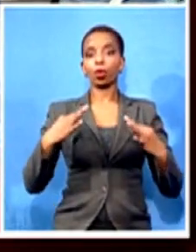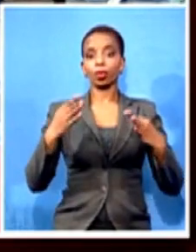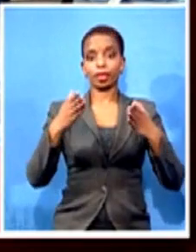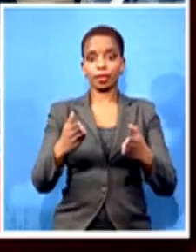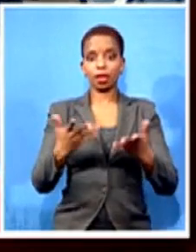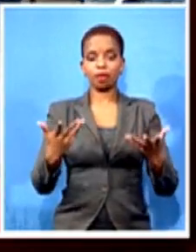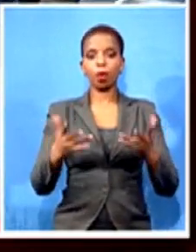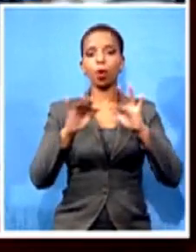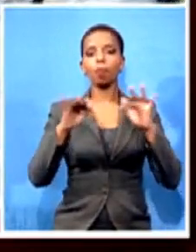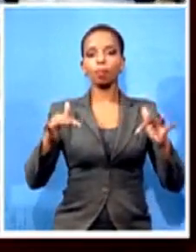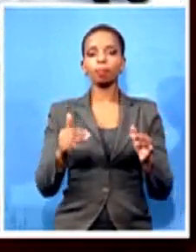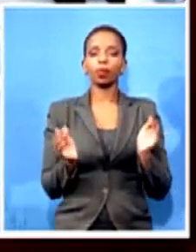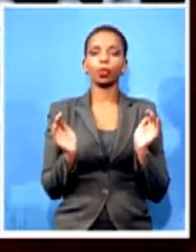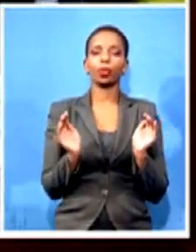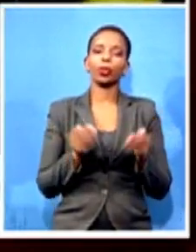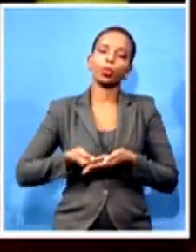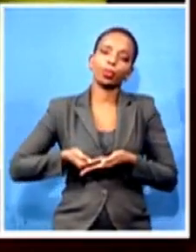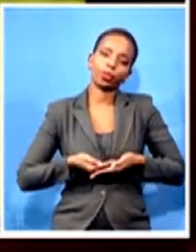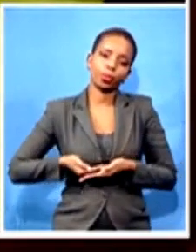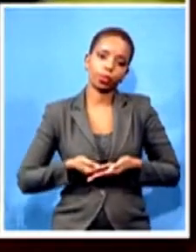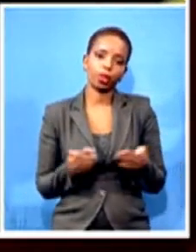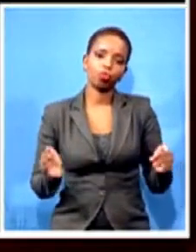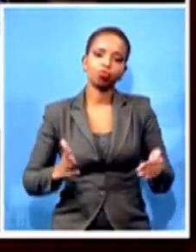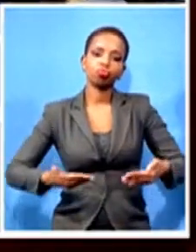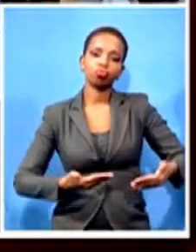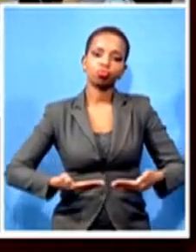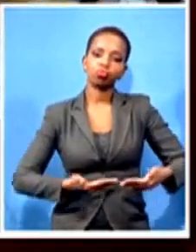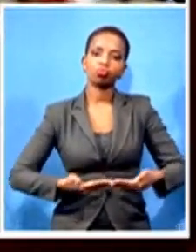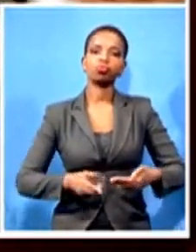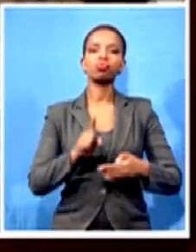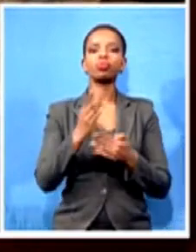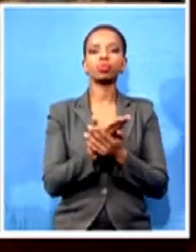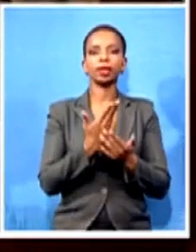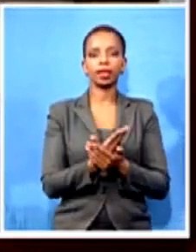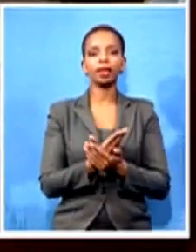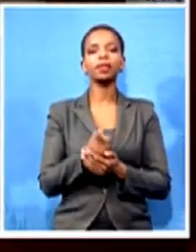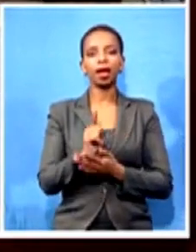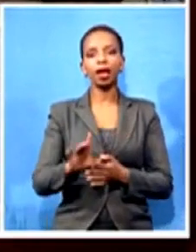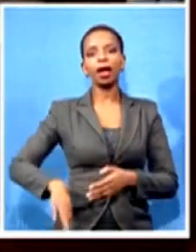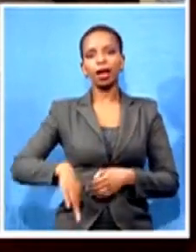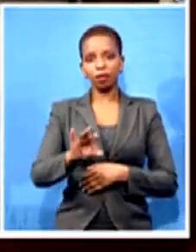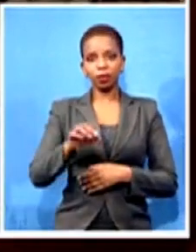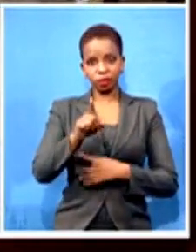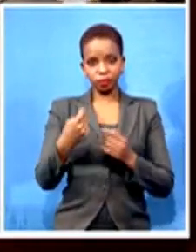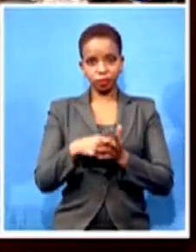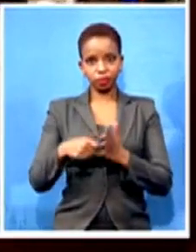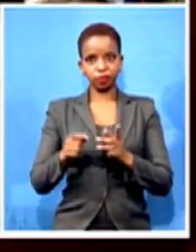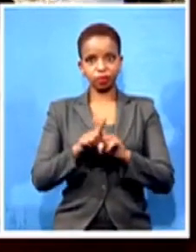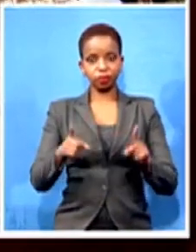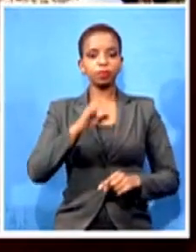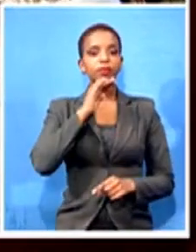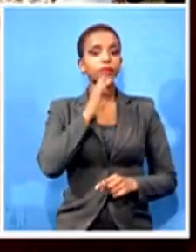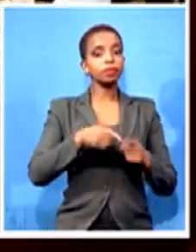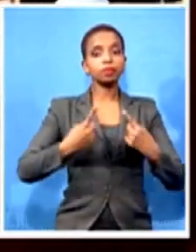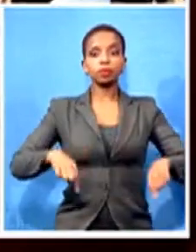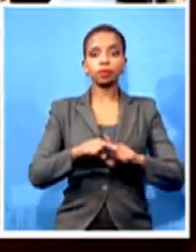toddlers that they are able to afford and, take back home with them. So we do have to take into consideration that although it is quite hard to